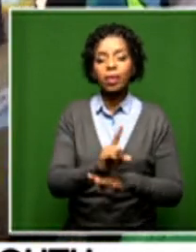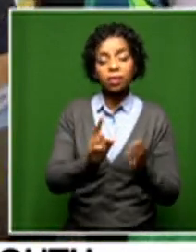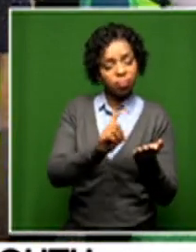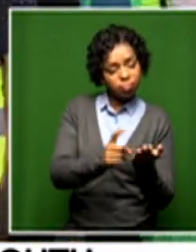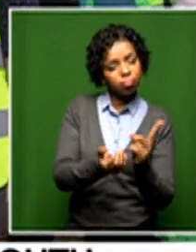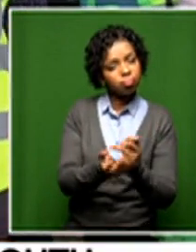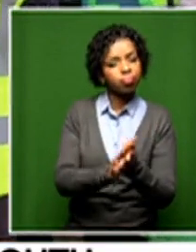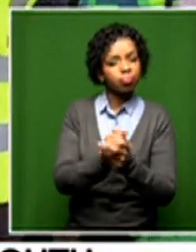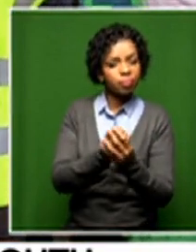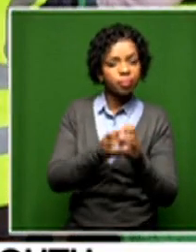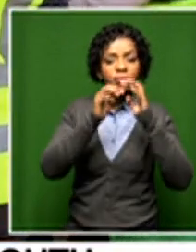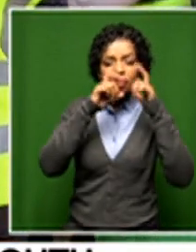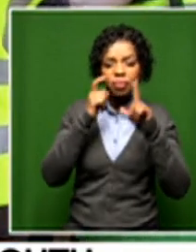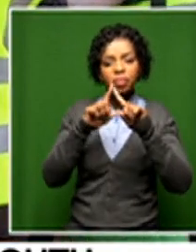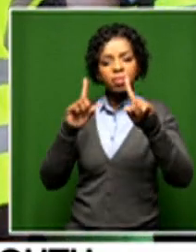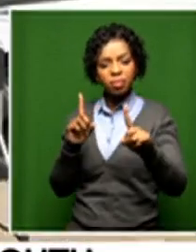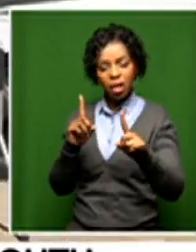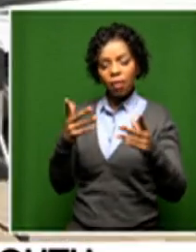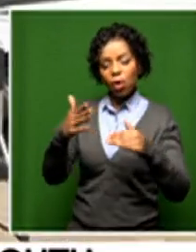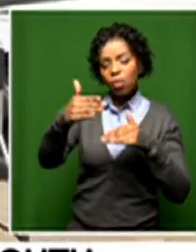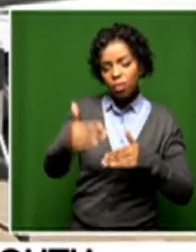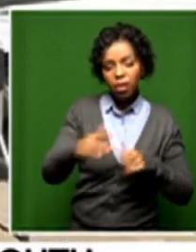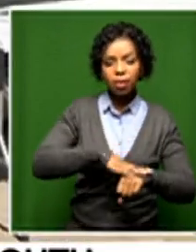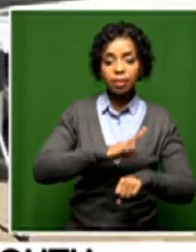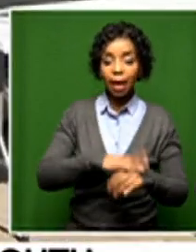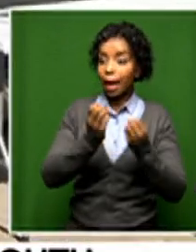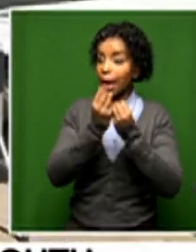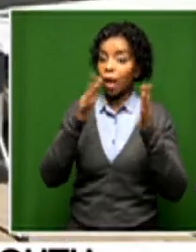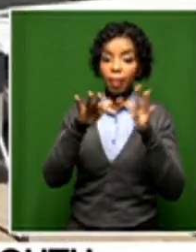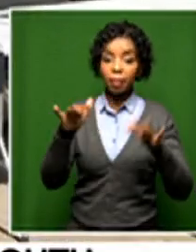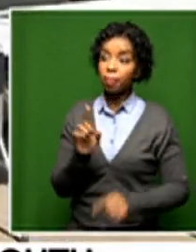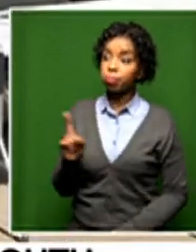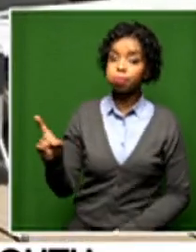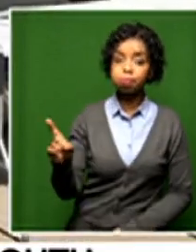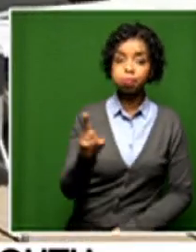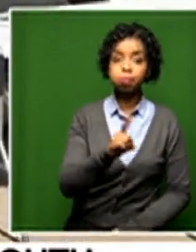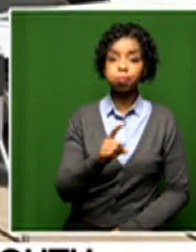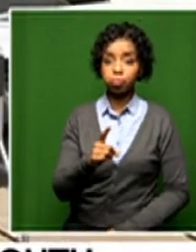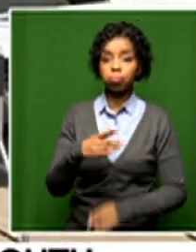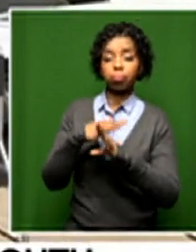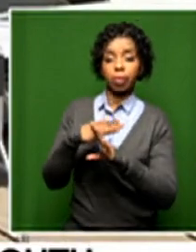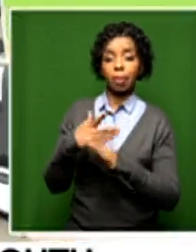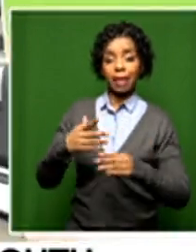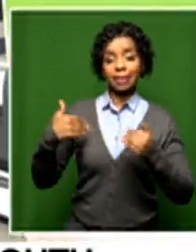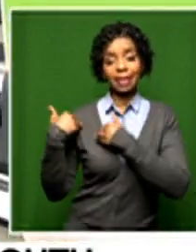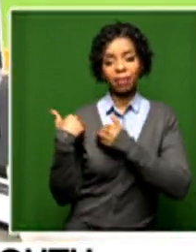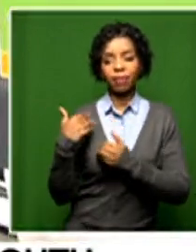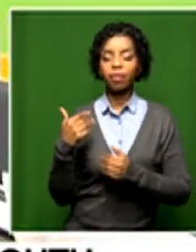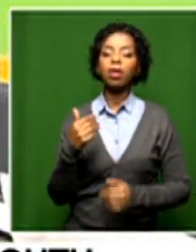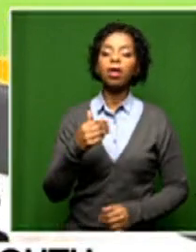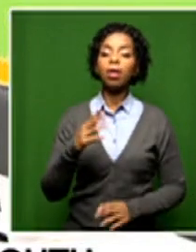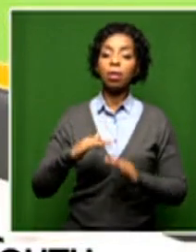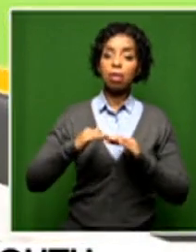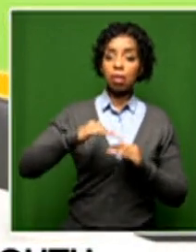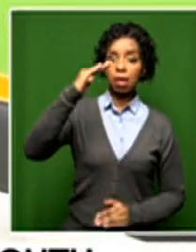period. But as to how many people could be already having immunity, we think it's not a very high number, even though those numbers might be a